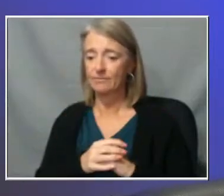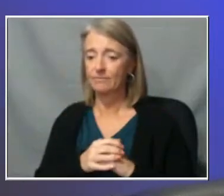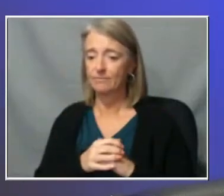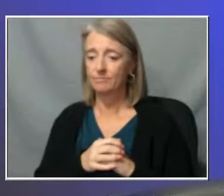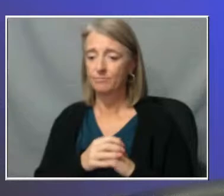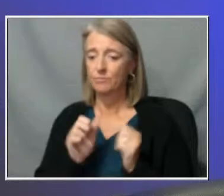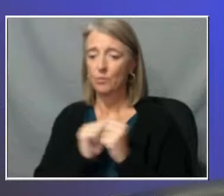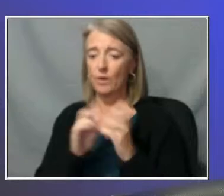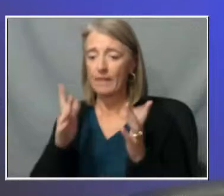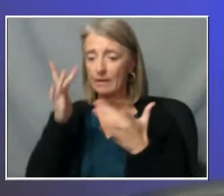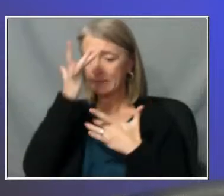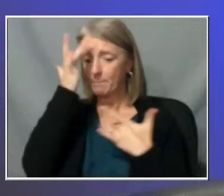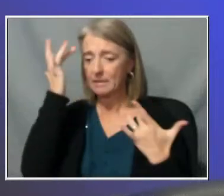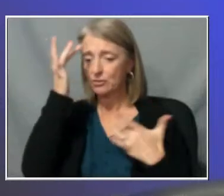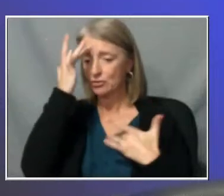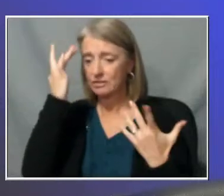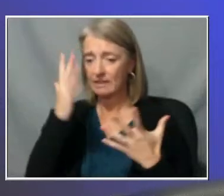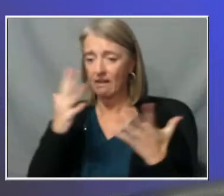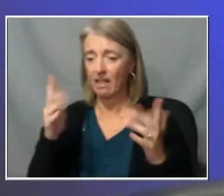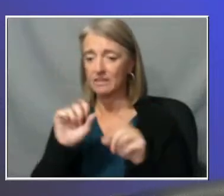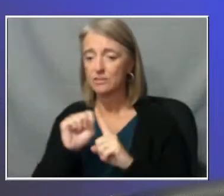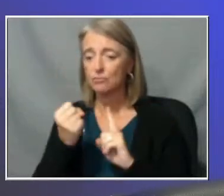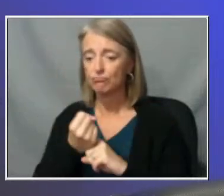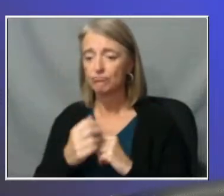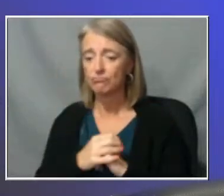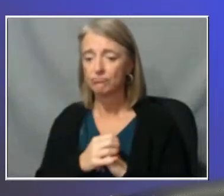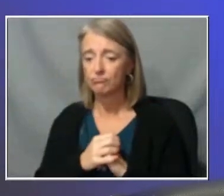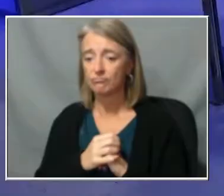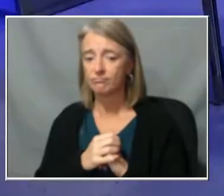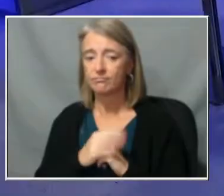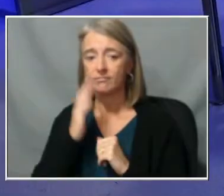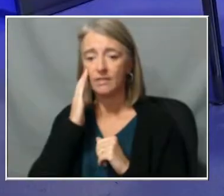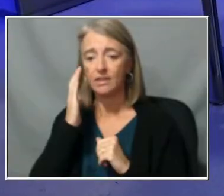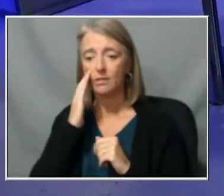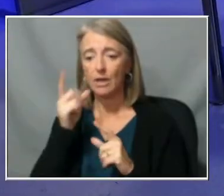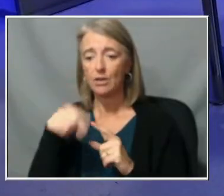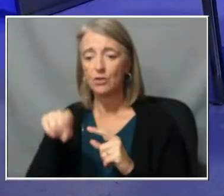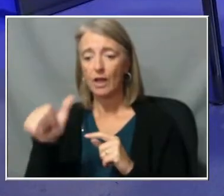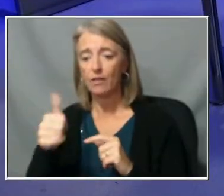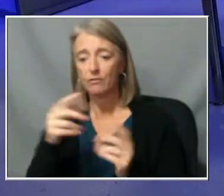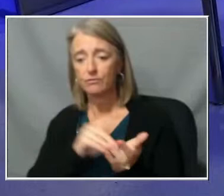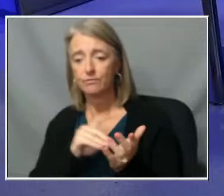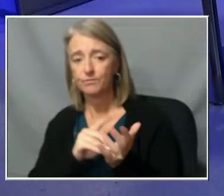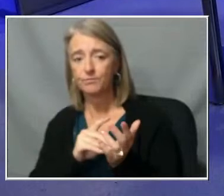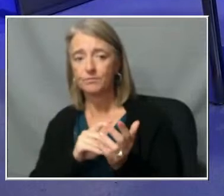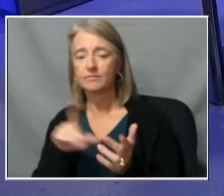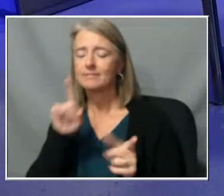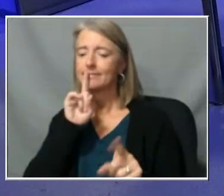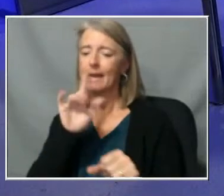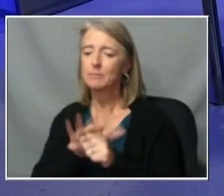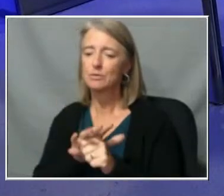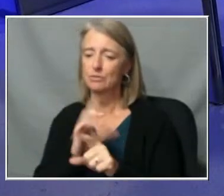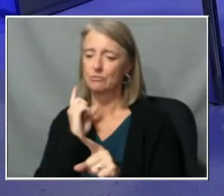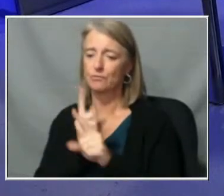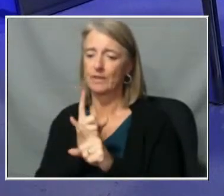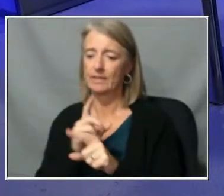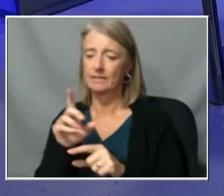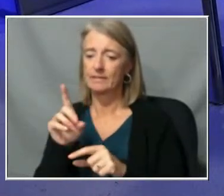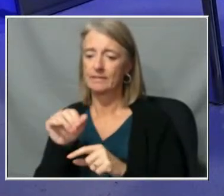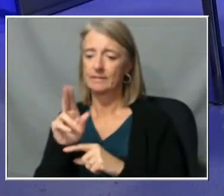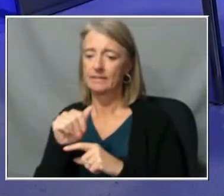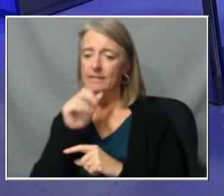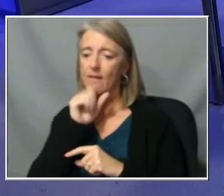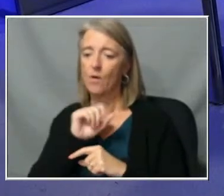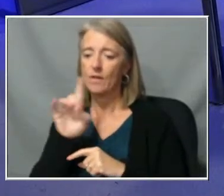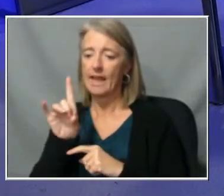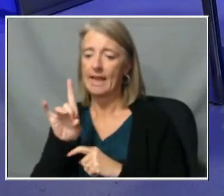without dementia in lots of cases. I don't know about you, Dr. Calendar-Rich. Absolutely, and data would suggest that over the age of